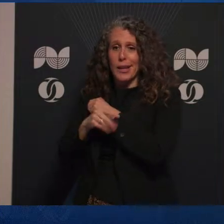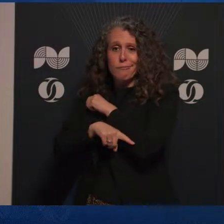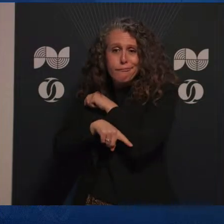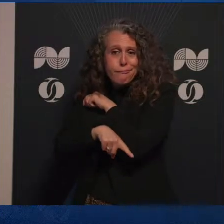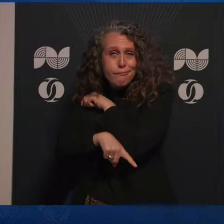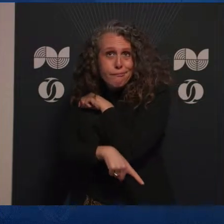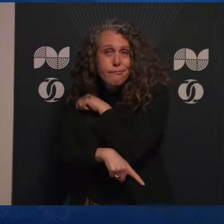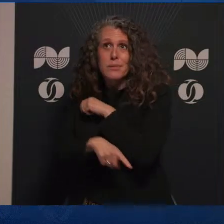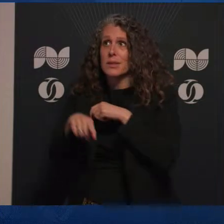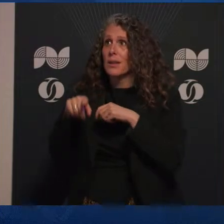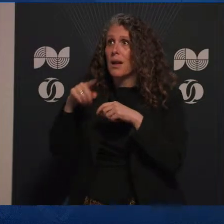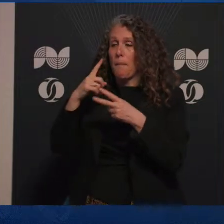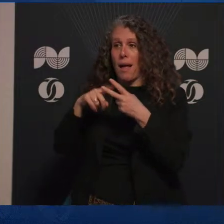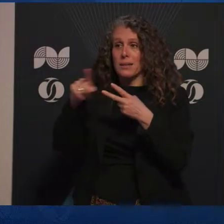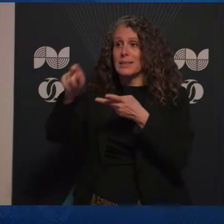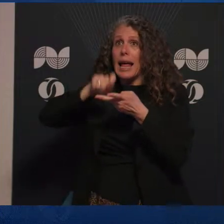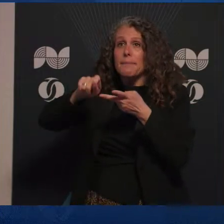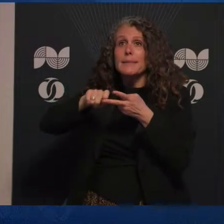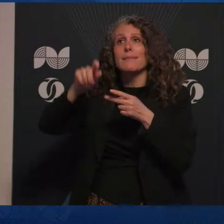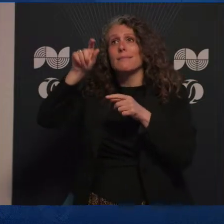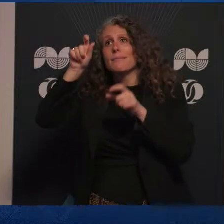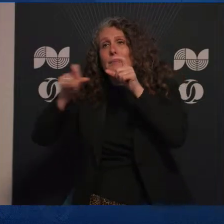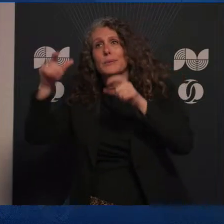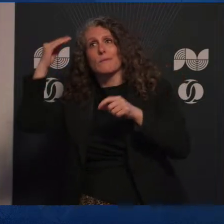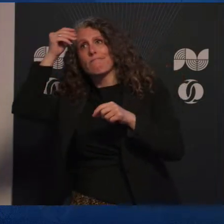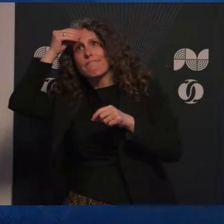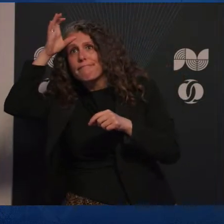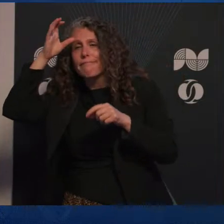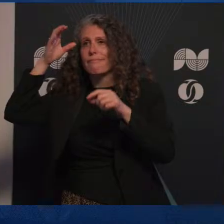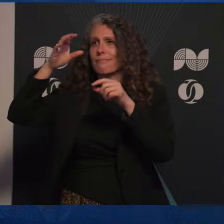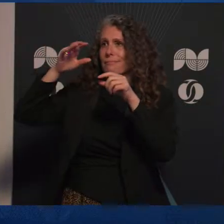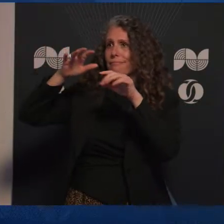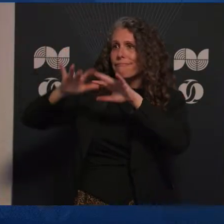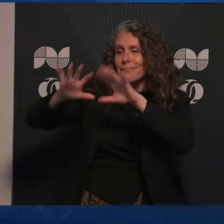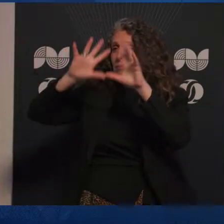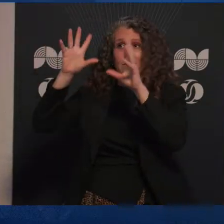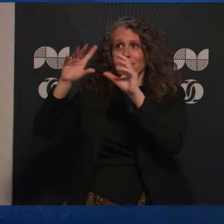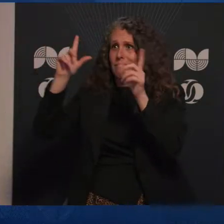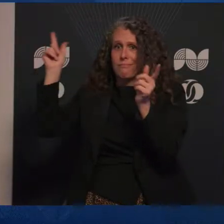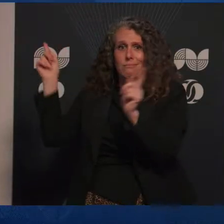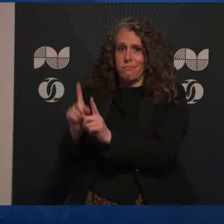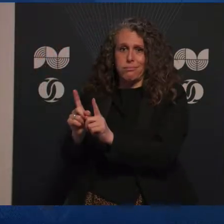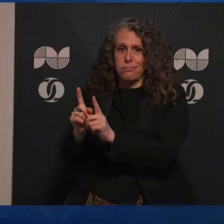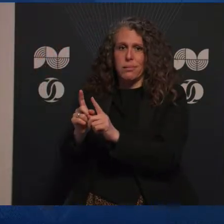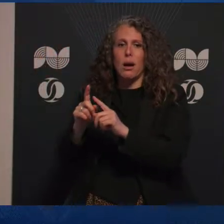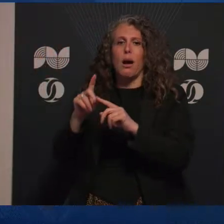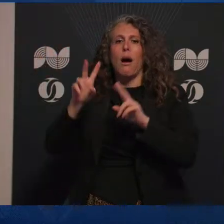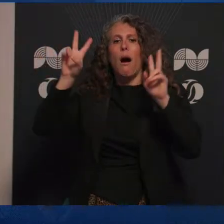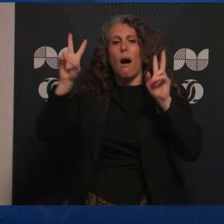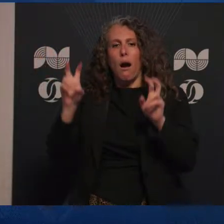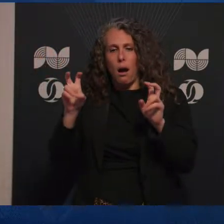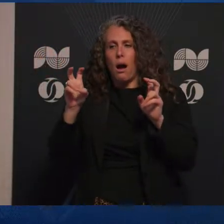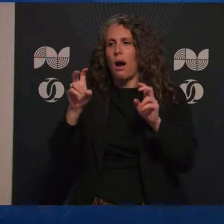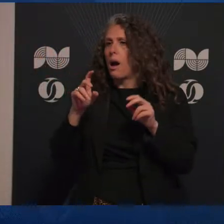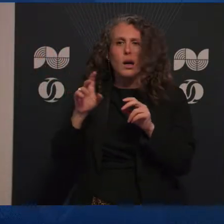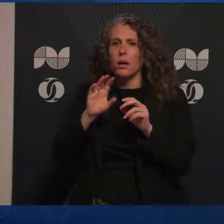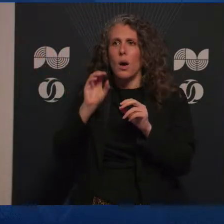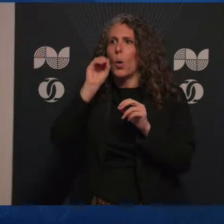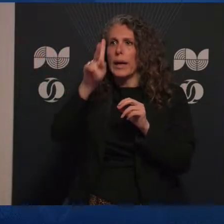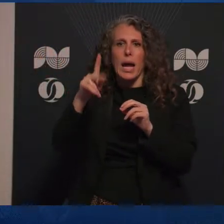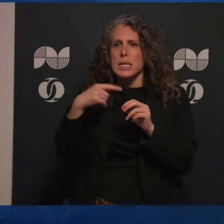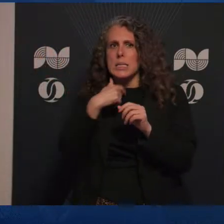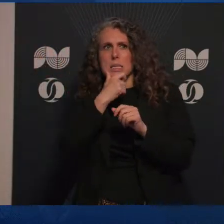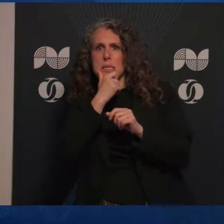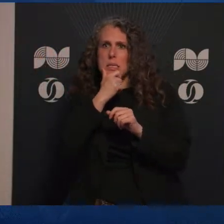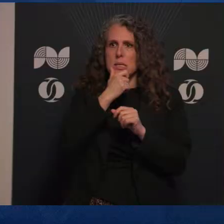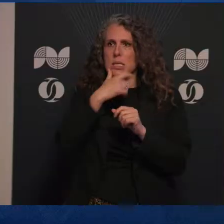administrative capacity, then typically you go for these pink policies here. You go for what's cheap and easy,